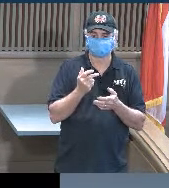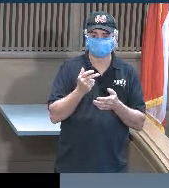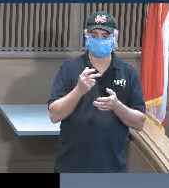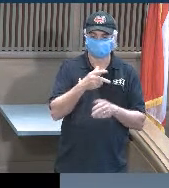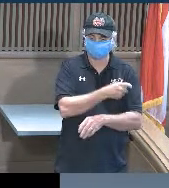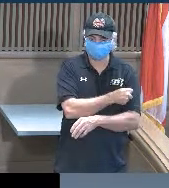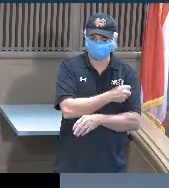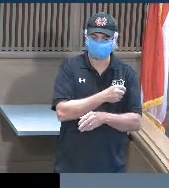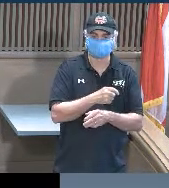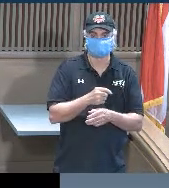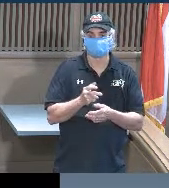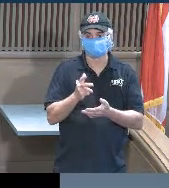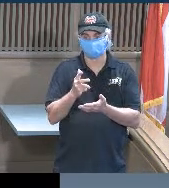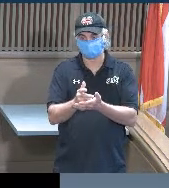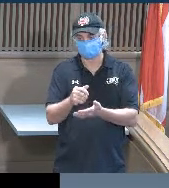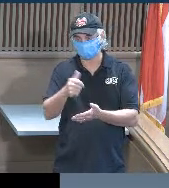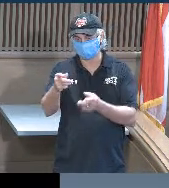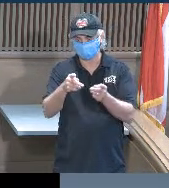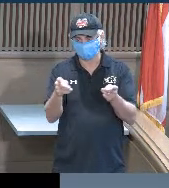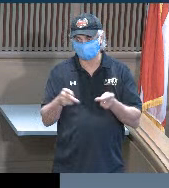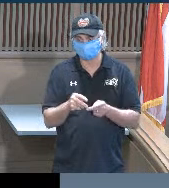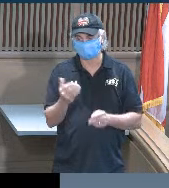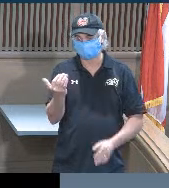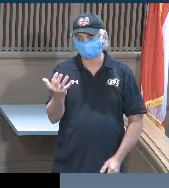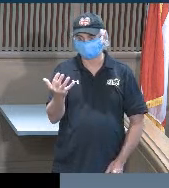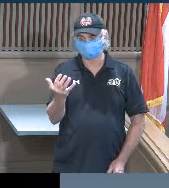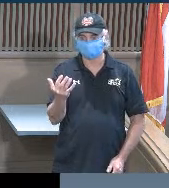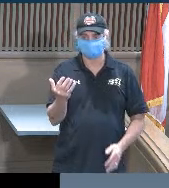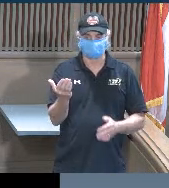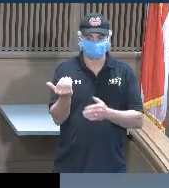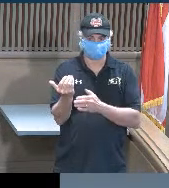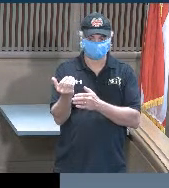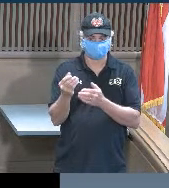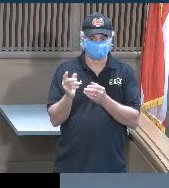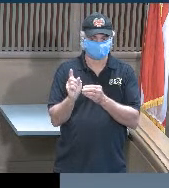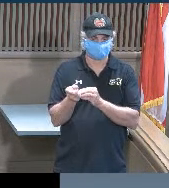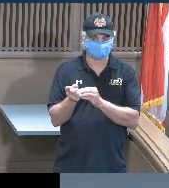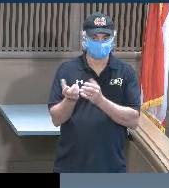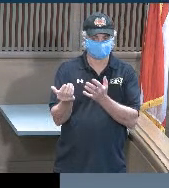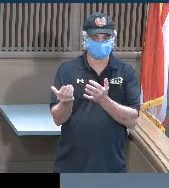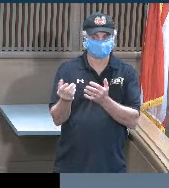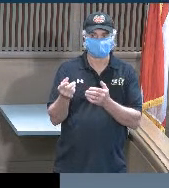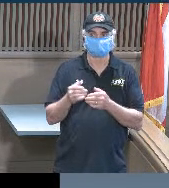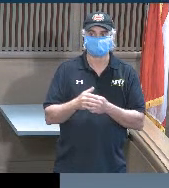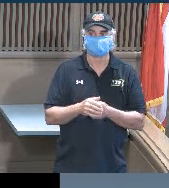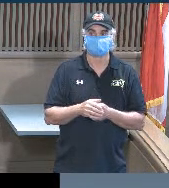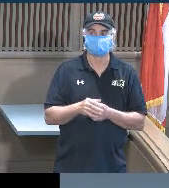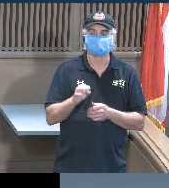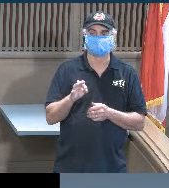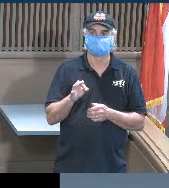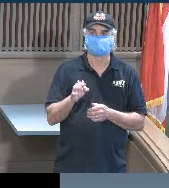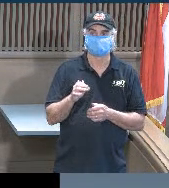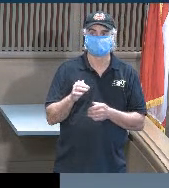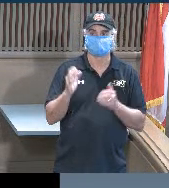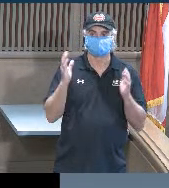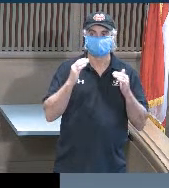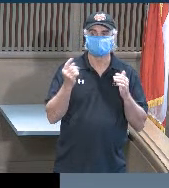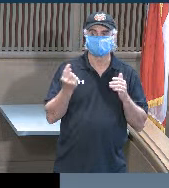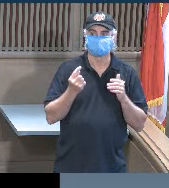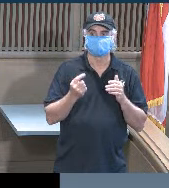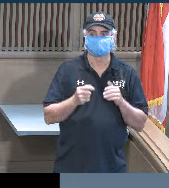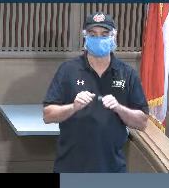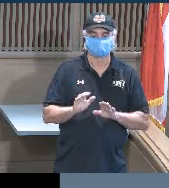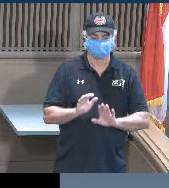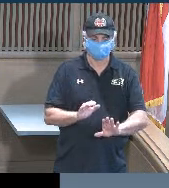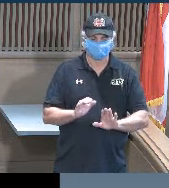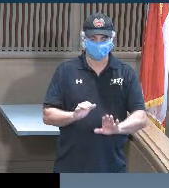wait. If you have any problems, please get one of the staff that's walking around, blow your car horn. Medical personnel